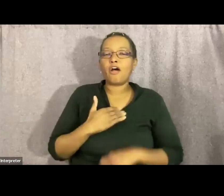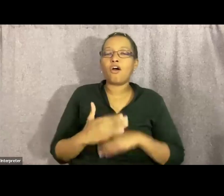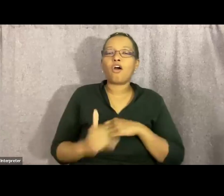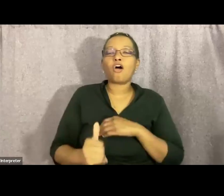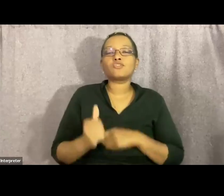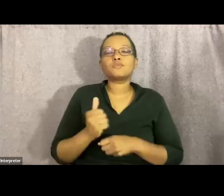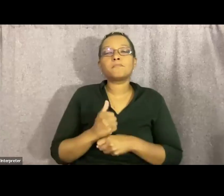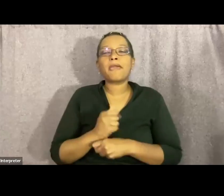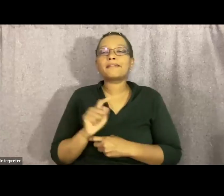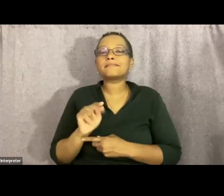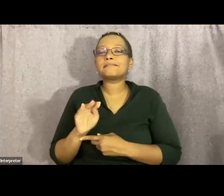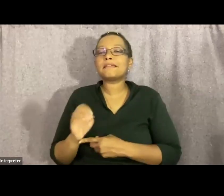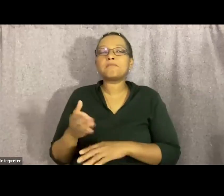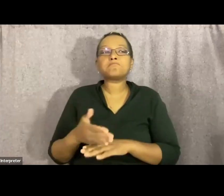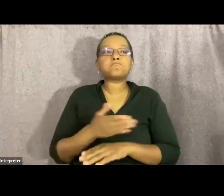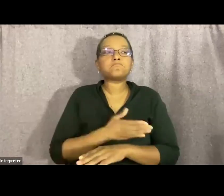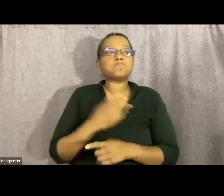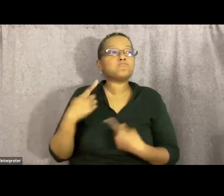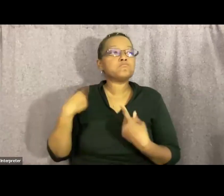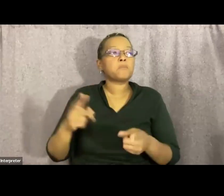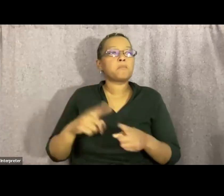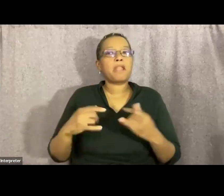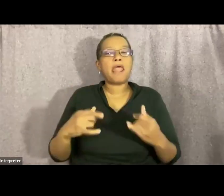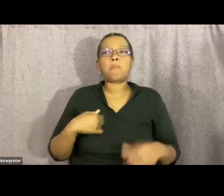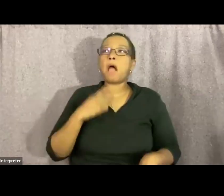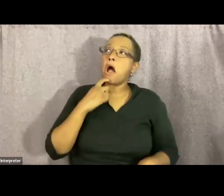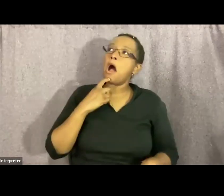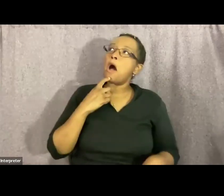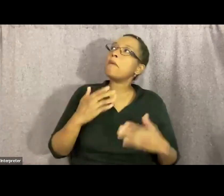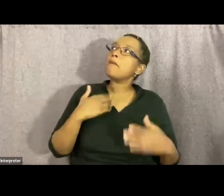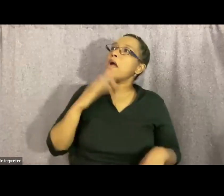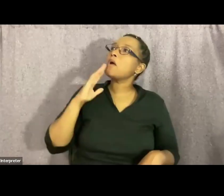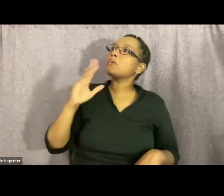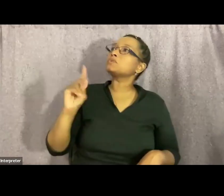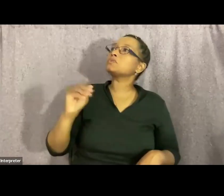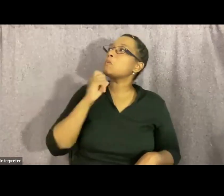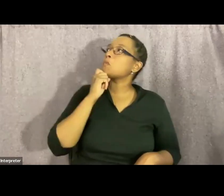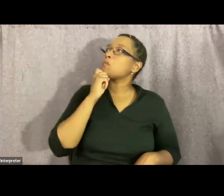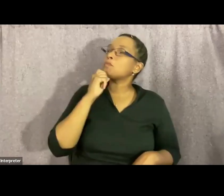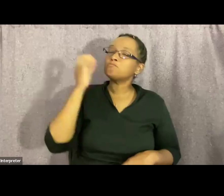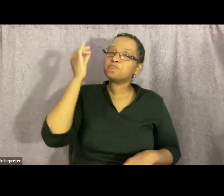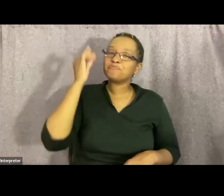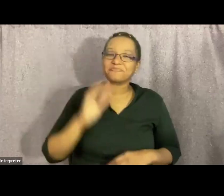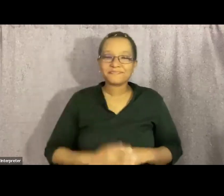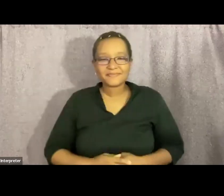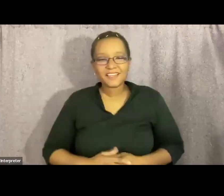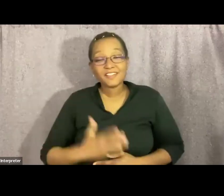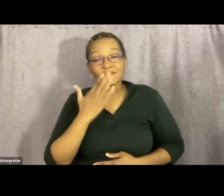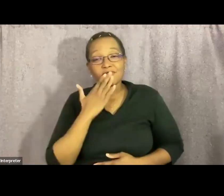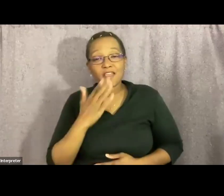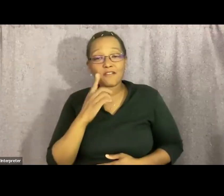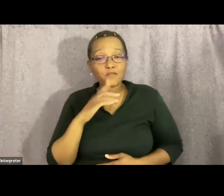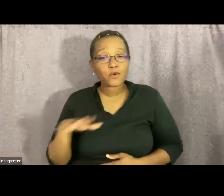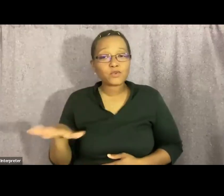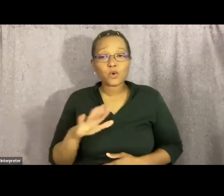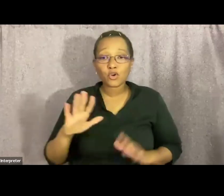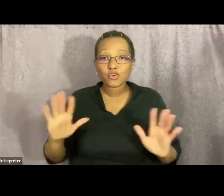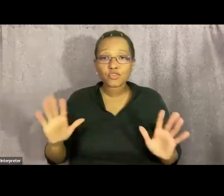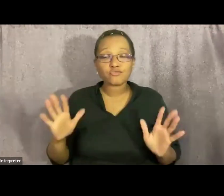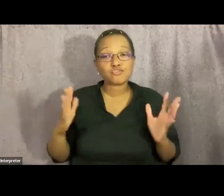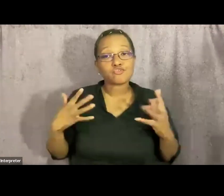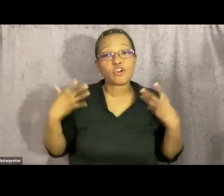This is Jess speaking. Wanted to send a love note to all of y'all, Emerge folks. Y'all have been part